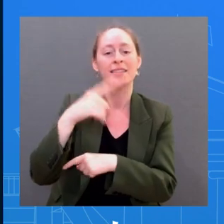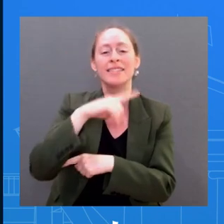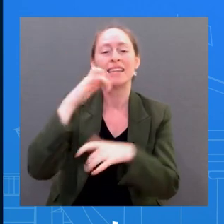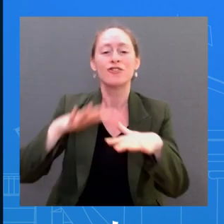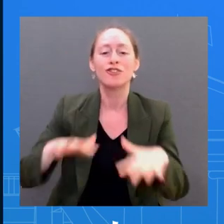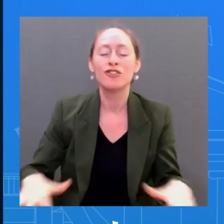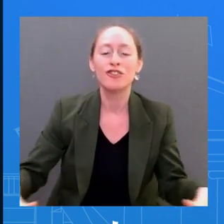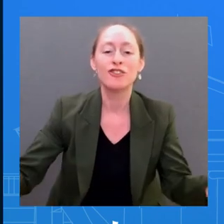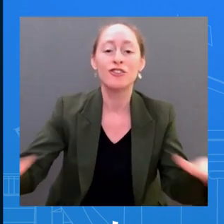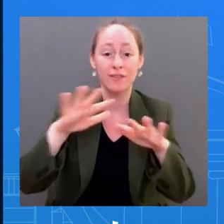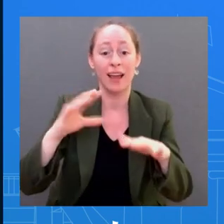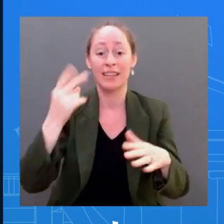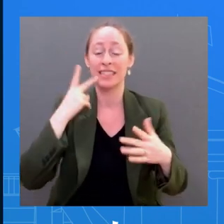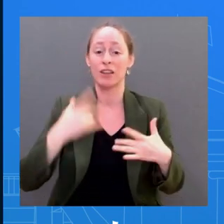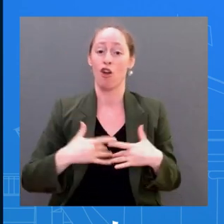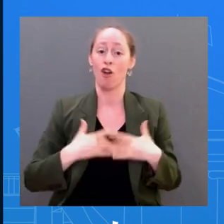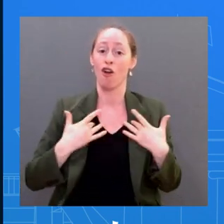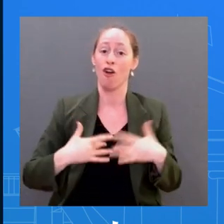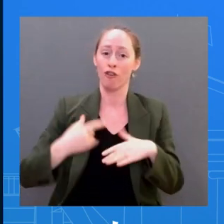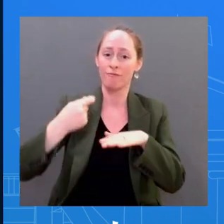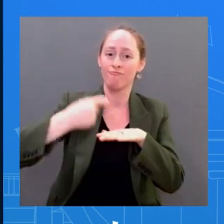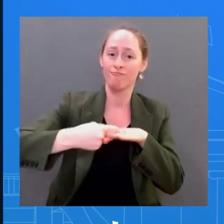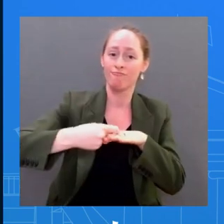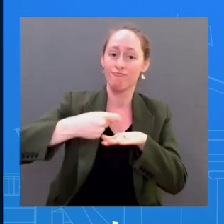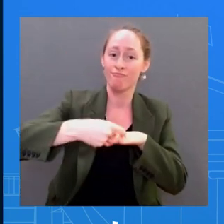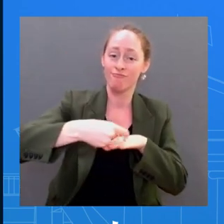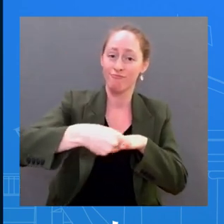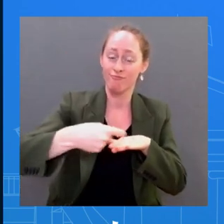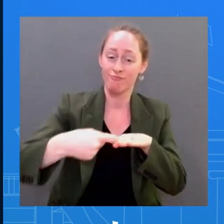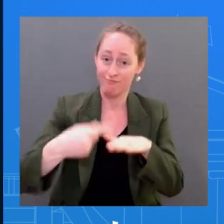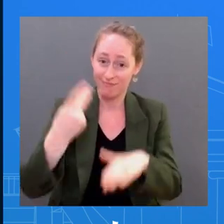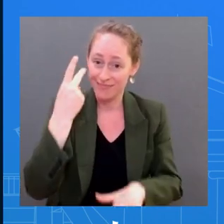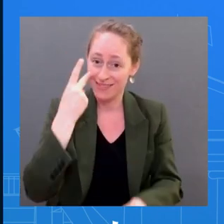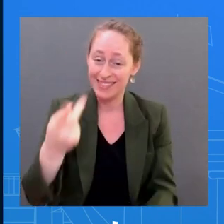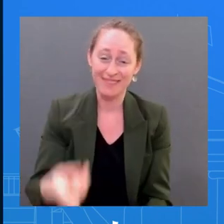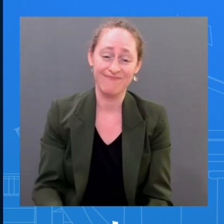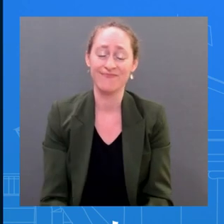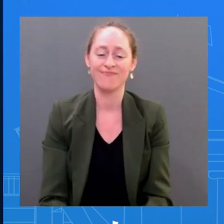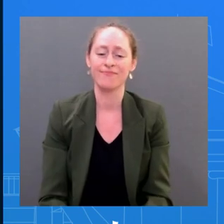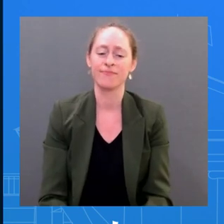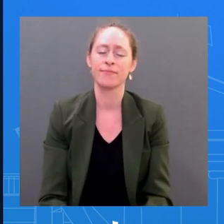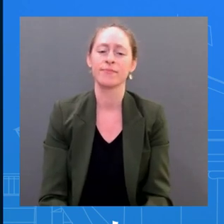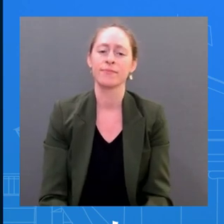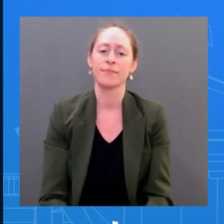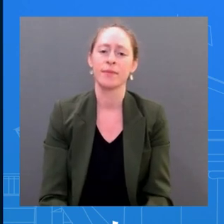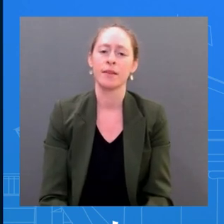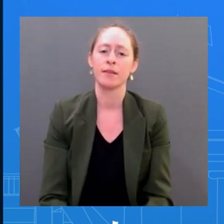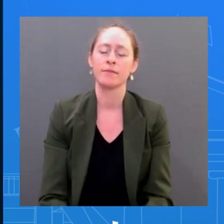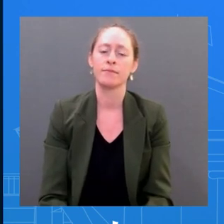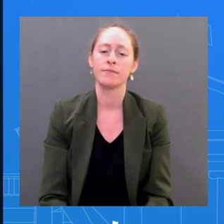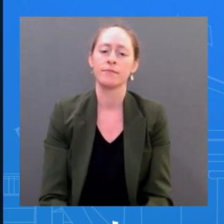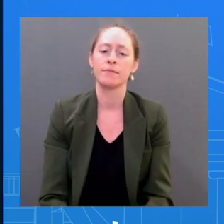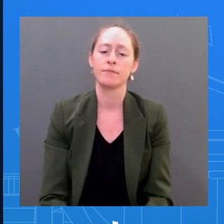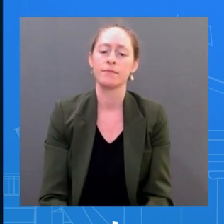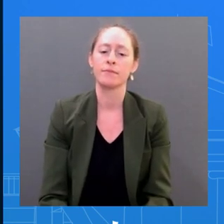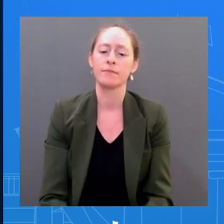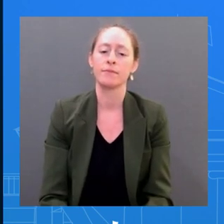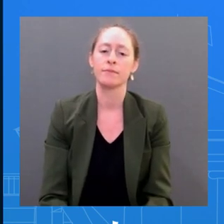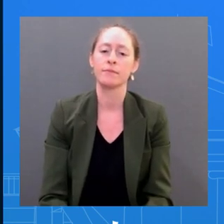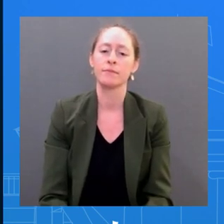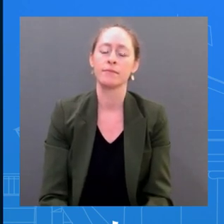These are the same green Converse on her feet that turned out to be the only clear evidence that could identify her after the shooting.